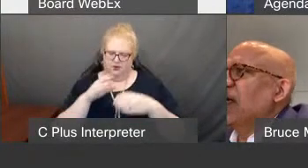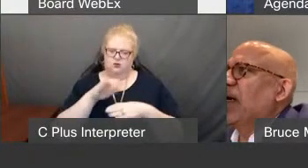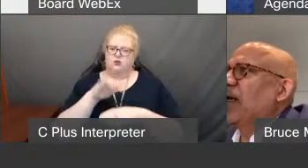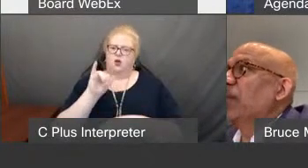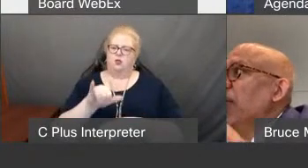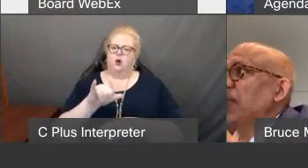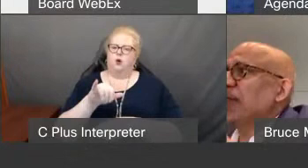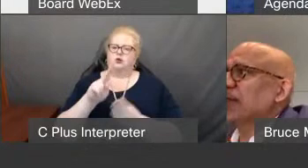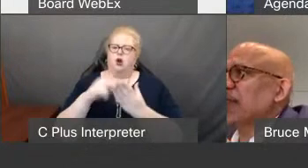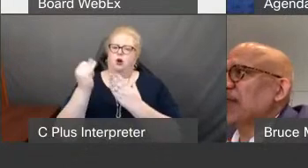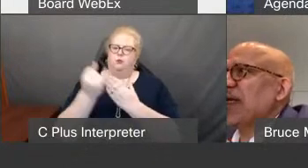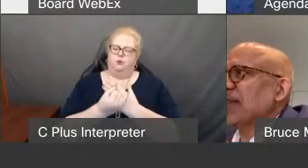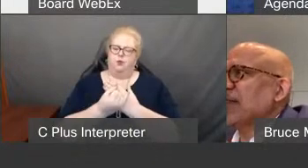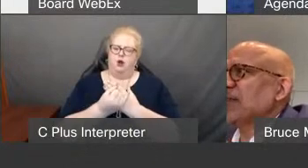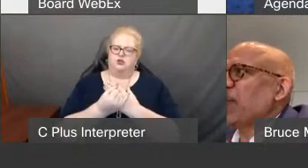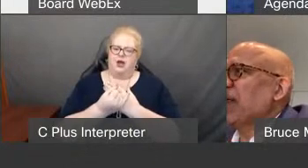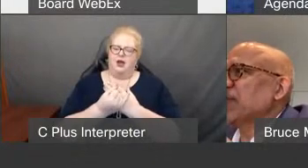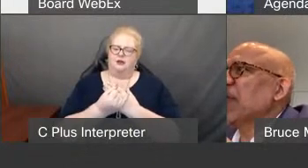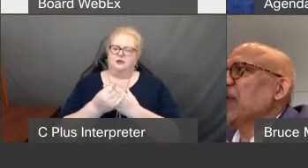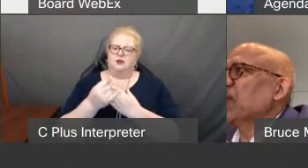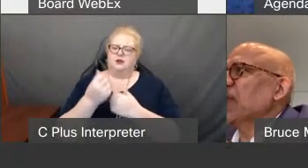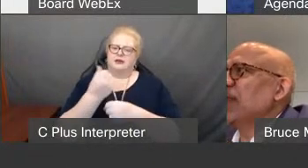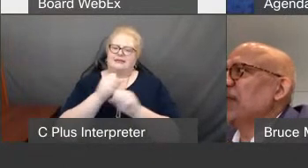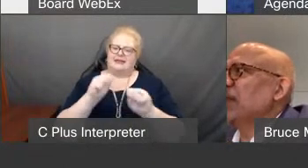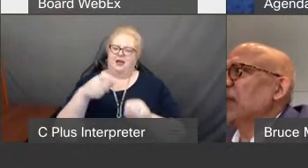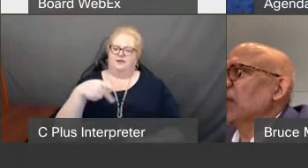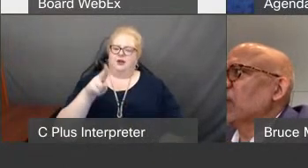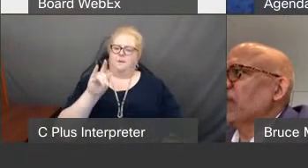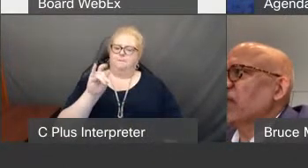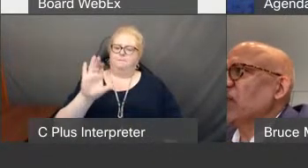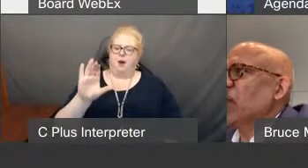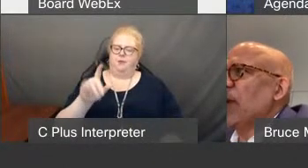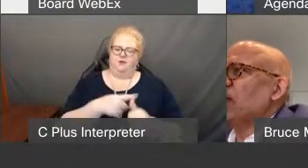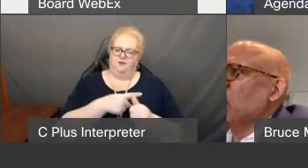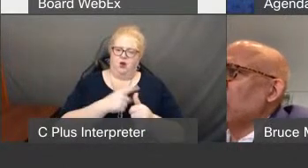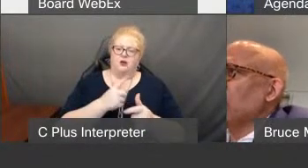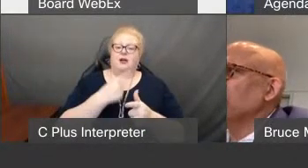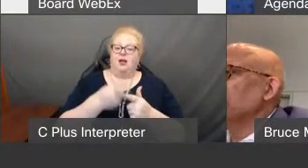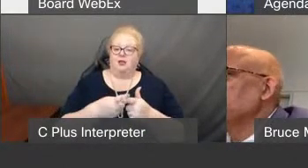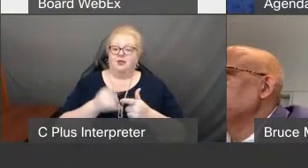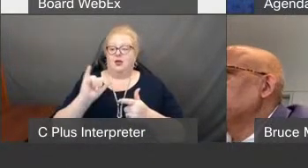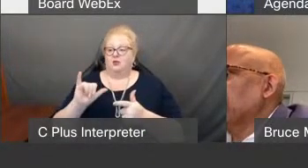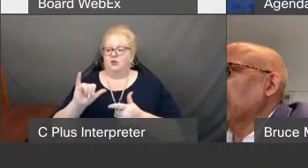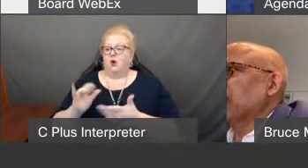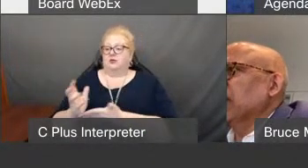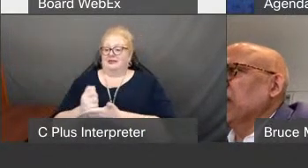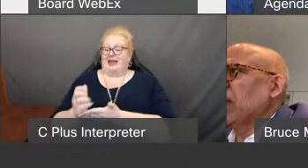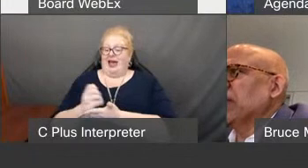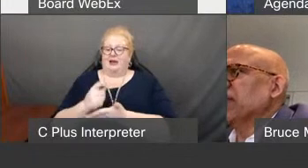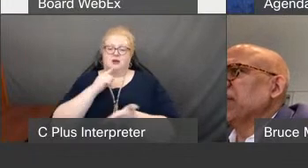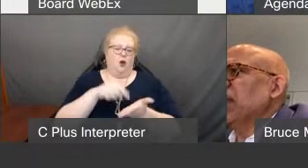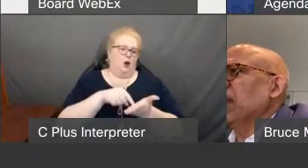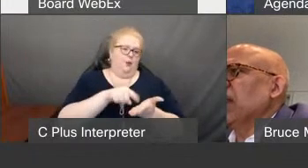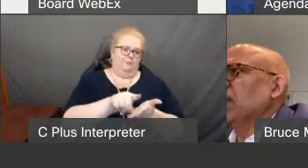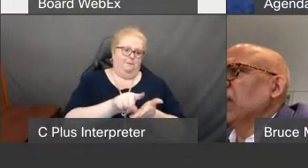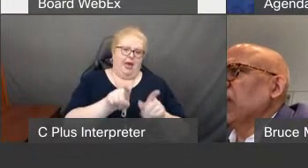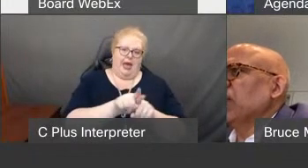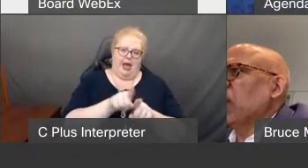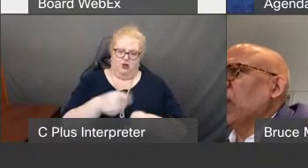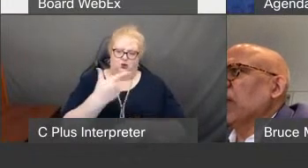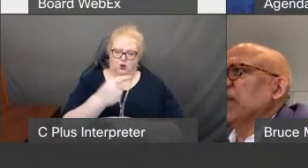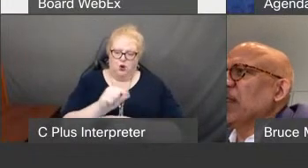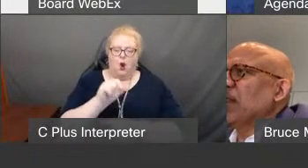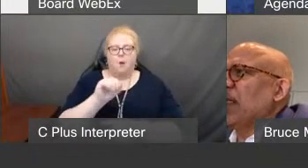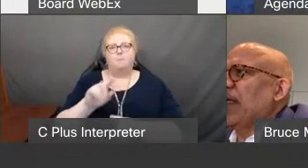first. But sales tax is pay as you go. And if you go out and borrow, I think the largest note